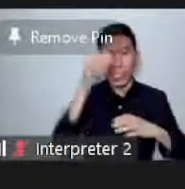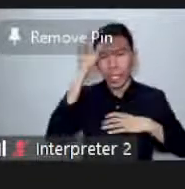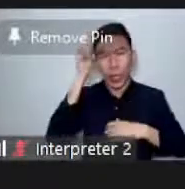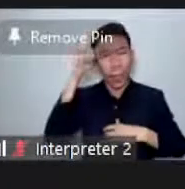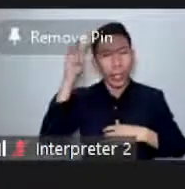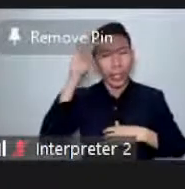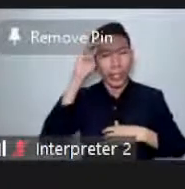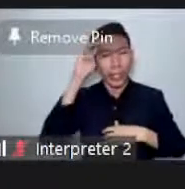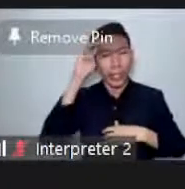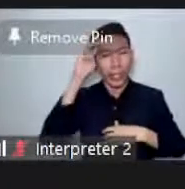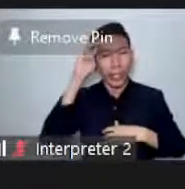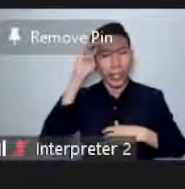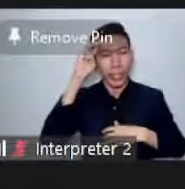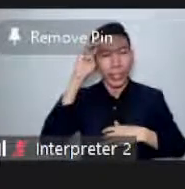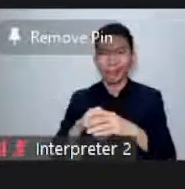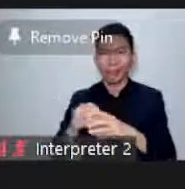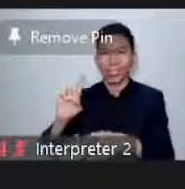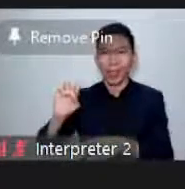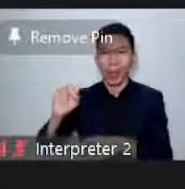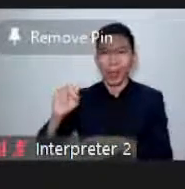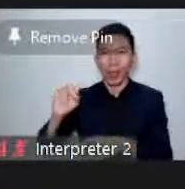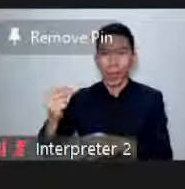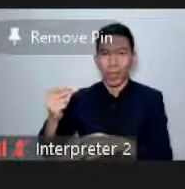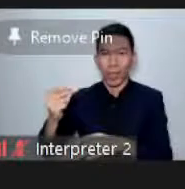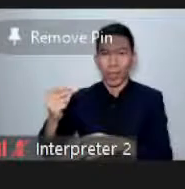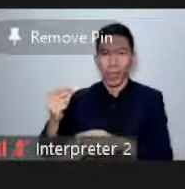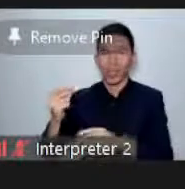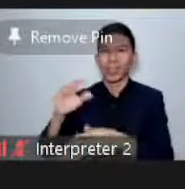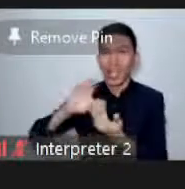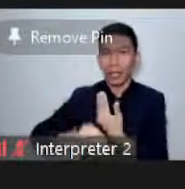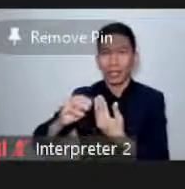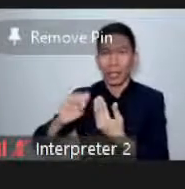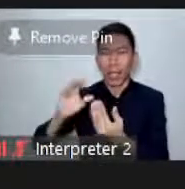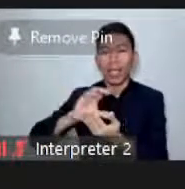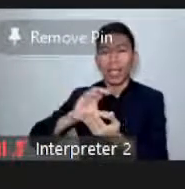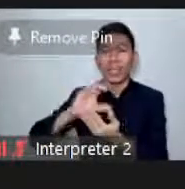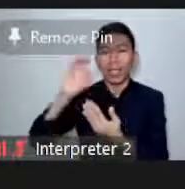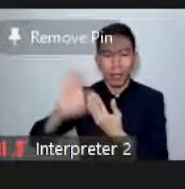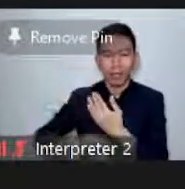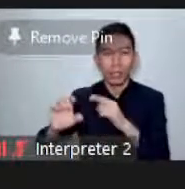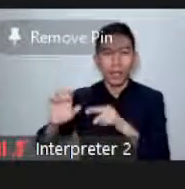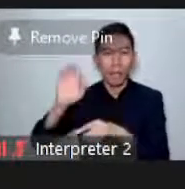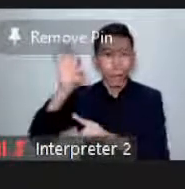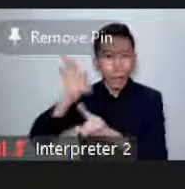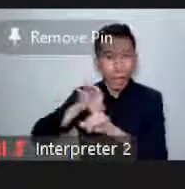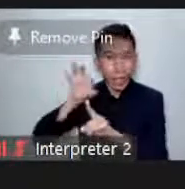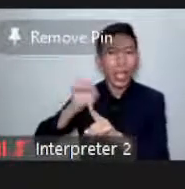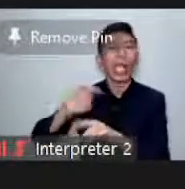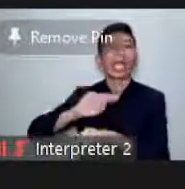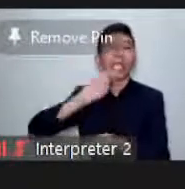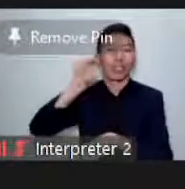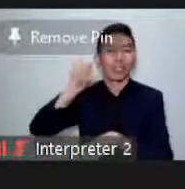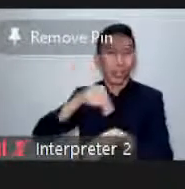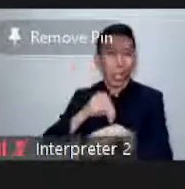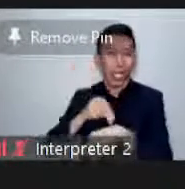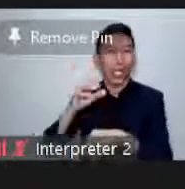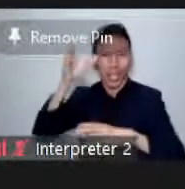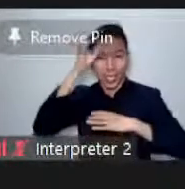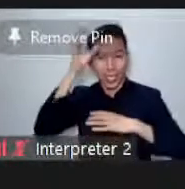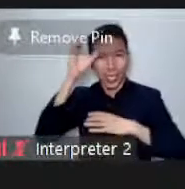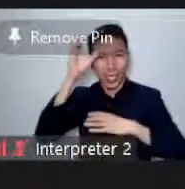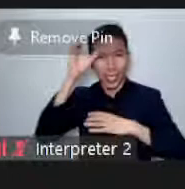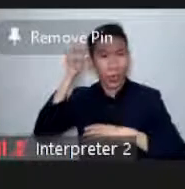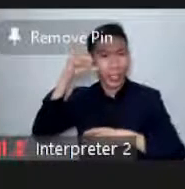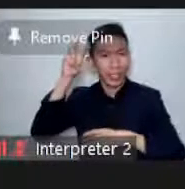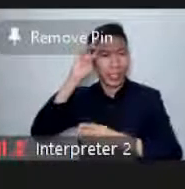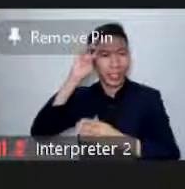calendar. Every February is the National Cancer Awareness Month. The TWGs created will take the lead in organizing